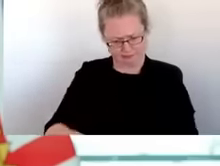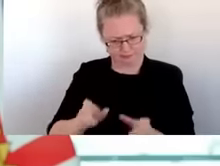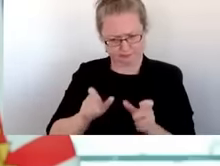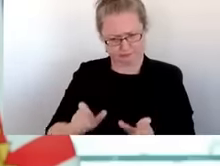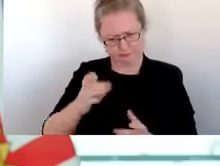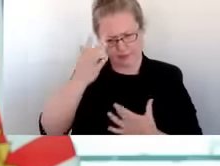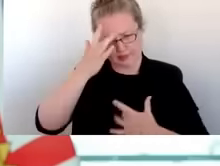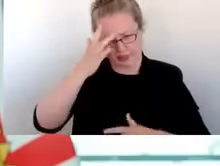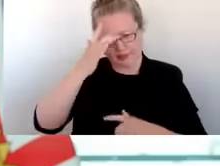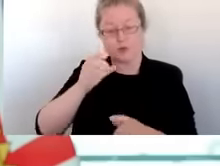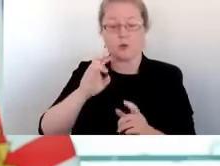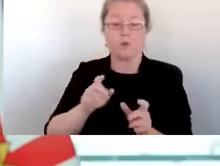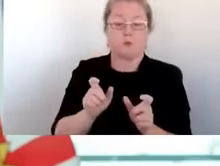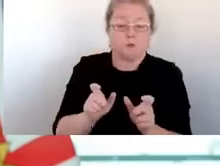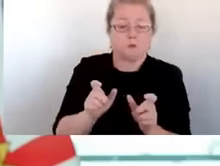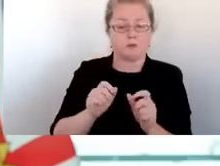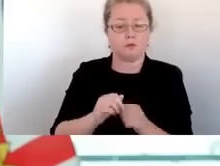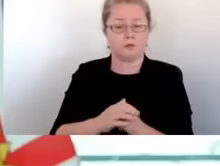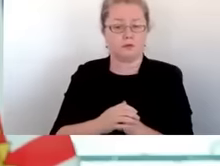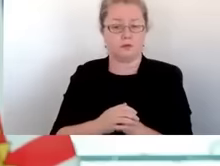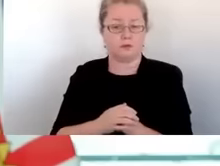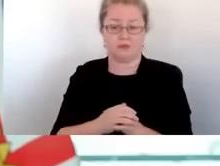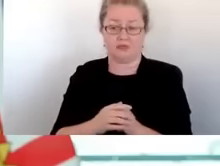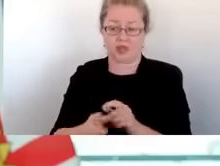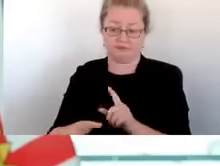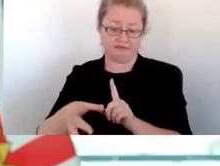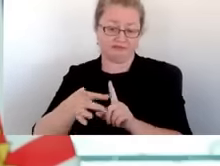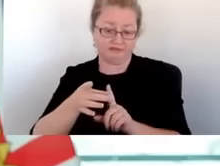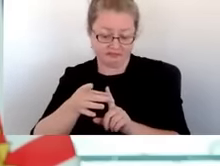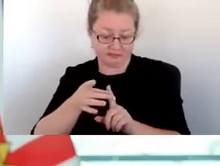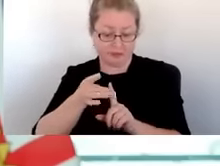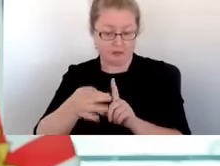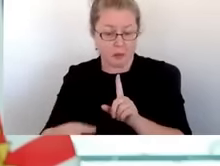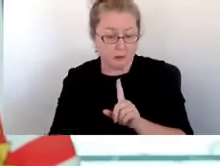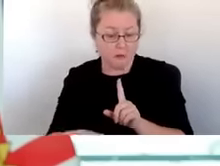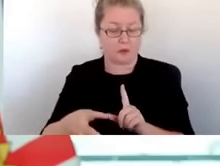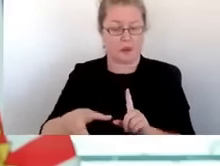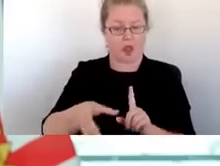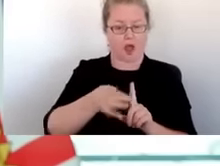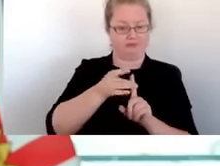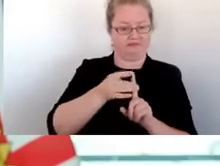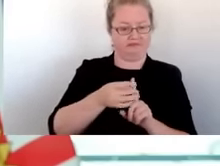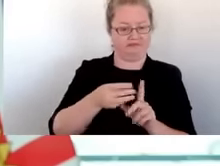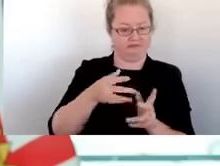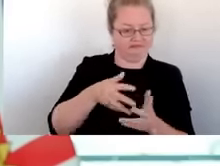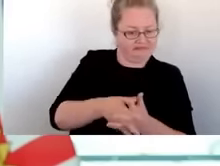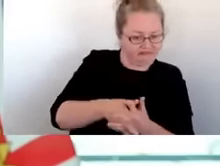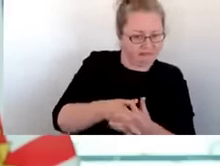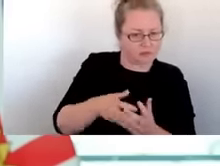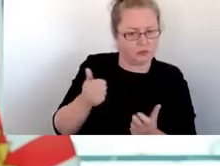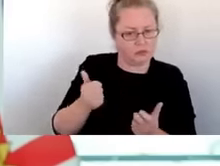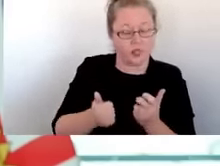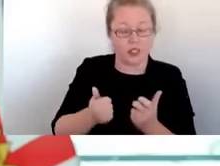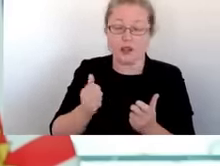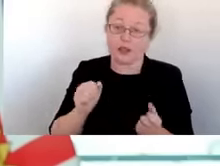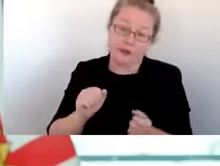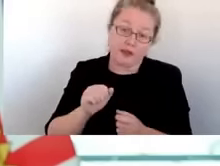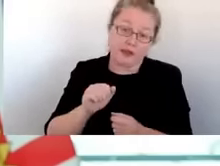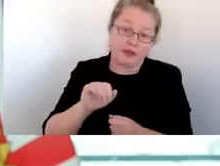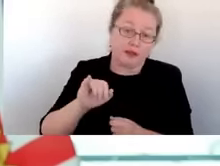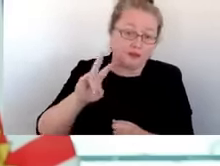getting sick or seriously ill from a pathogen, an agent, such as a virus, such as SARS-CoV-2. And we